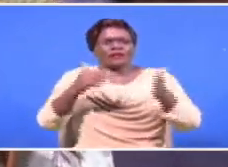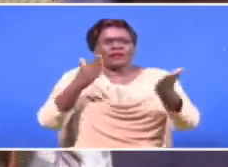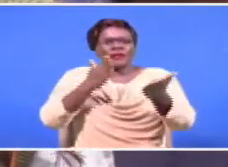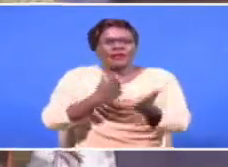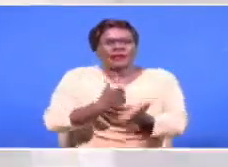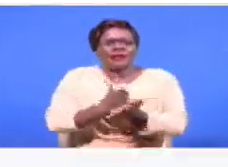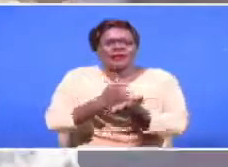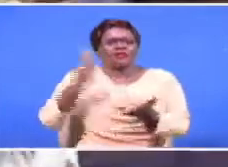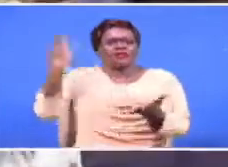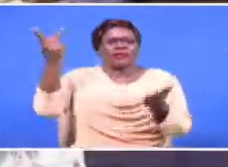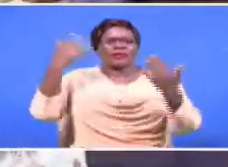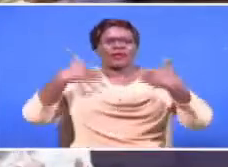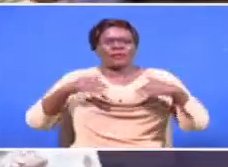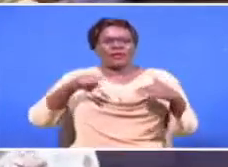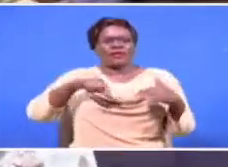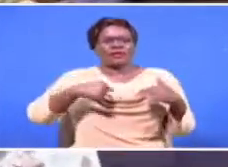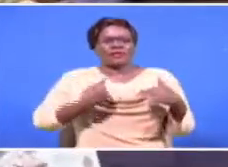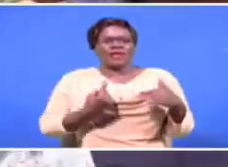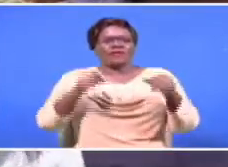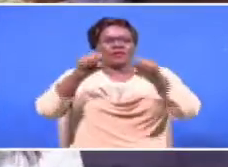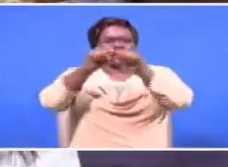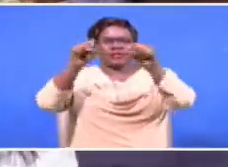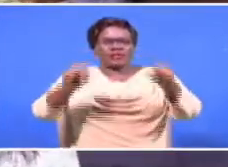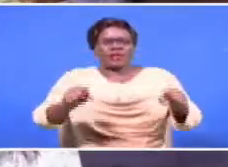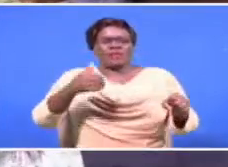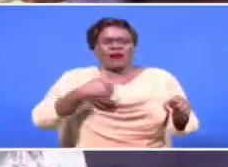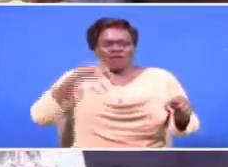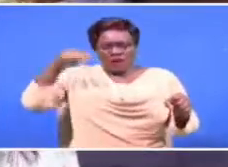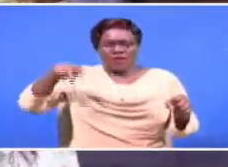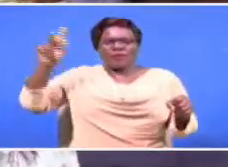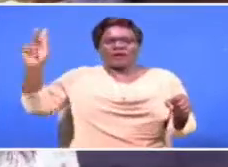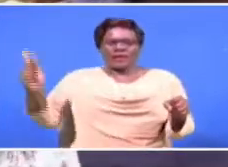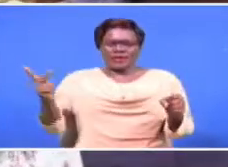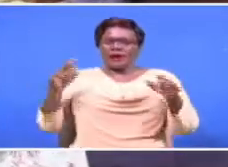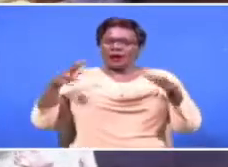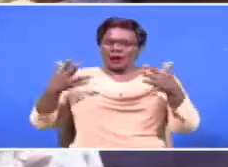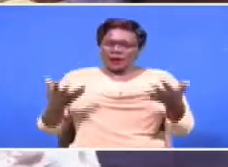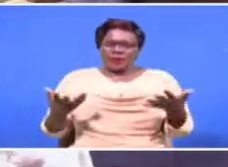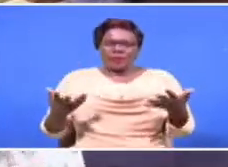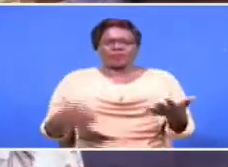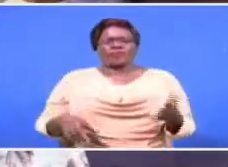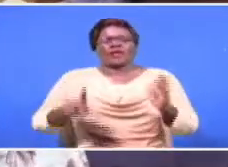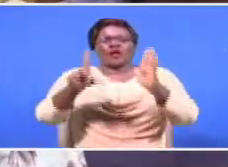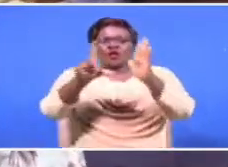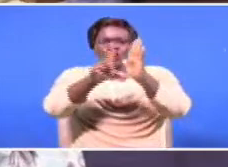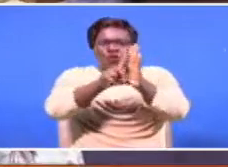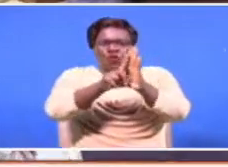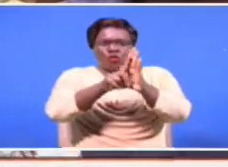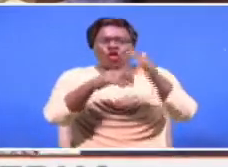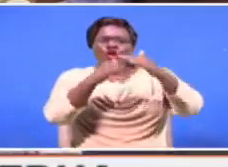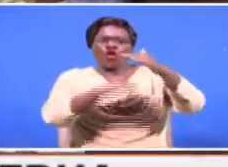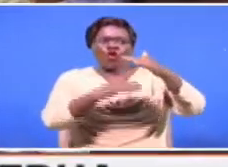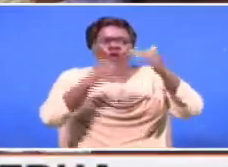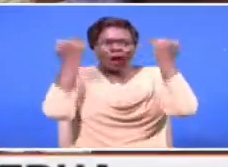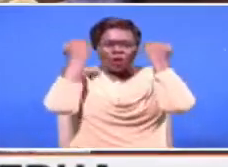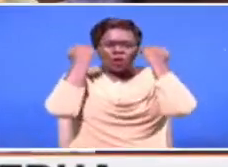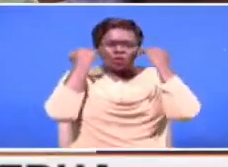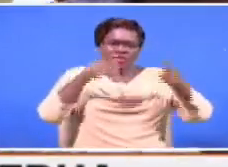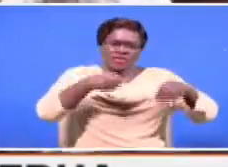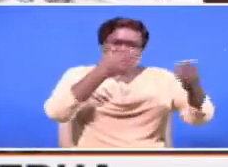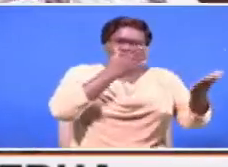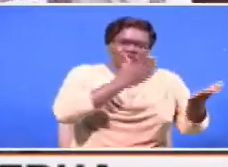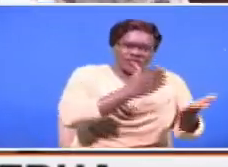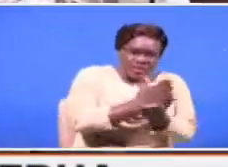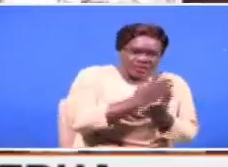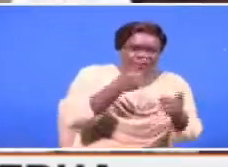rights of Kenyans. We have a system in Kenya whereby the lower courts give Kenyans justice